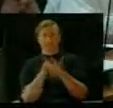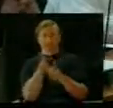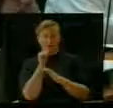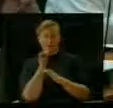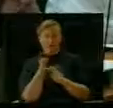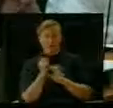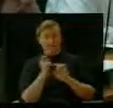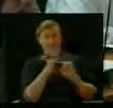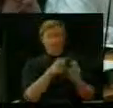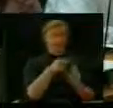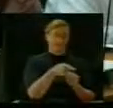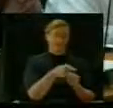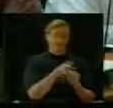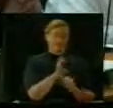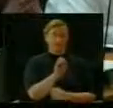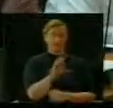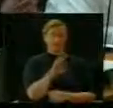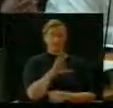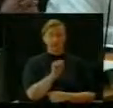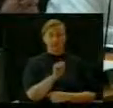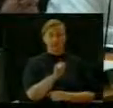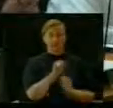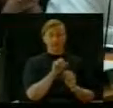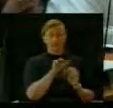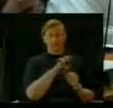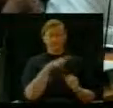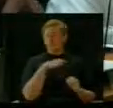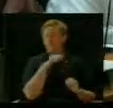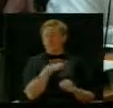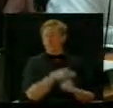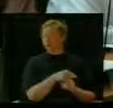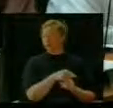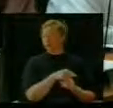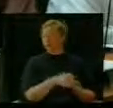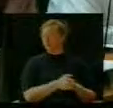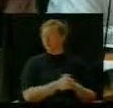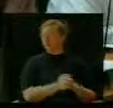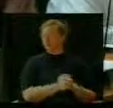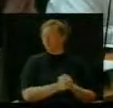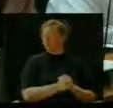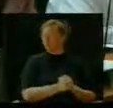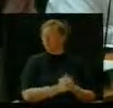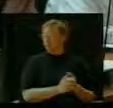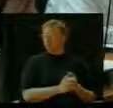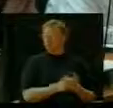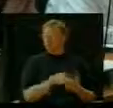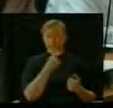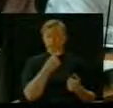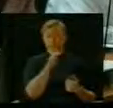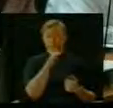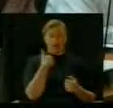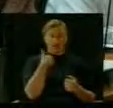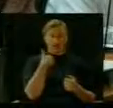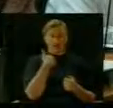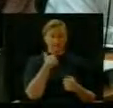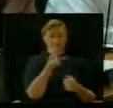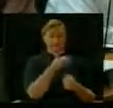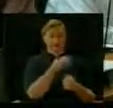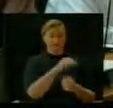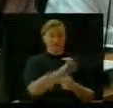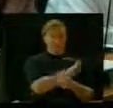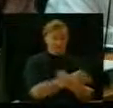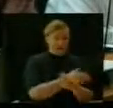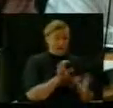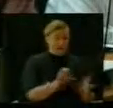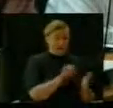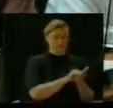of putting it on the Ethics Commission, where you so eloquently pointed out that they don't have the power to do this.